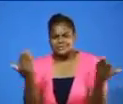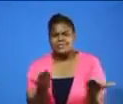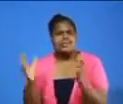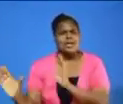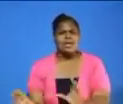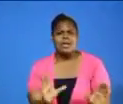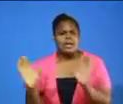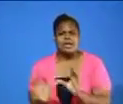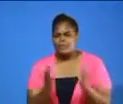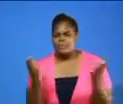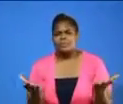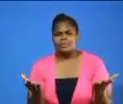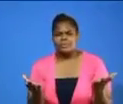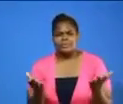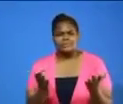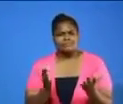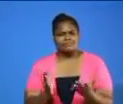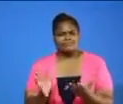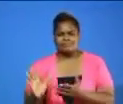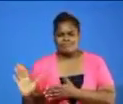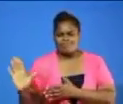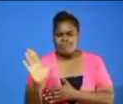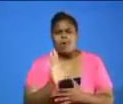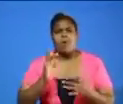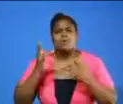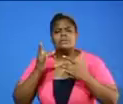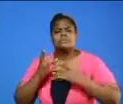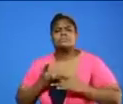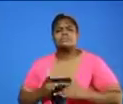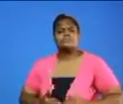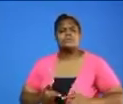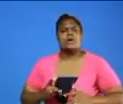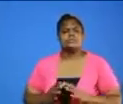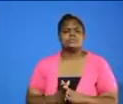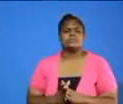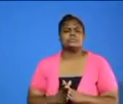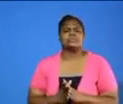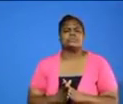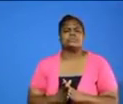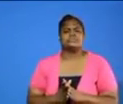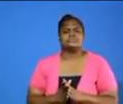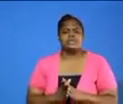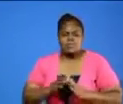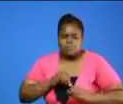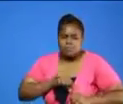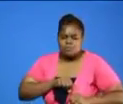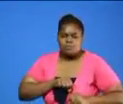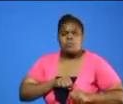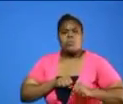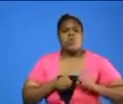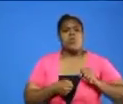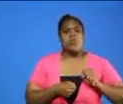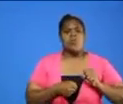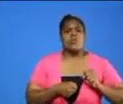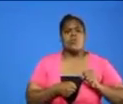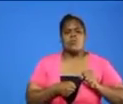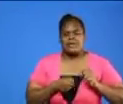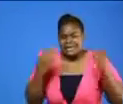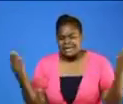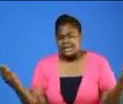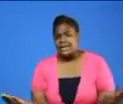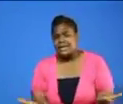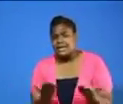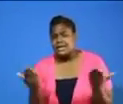Here in your depression. Here in your brokenness.